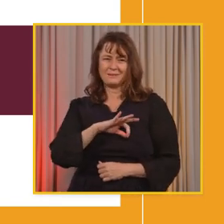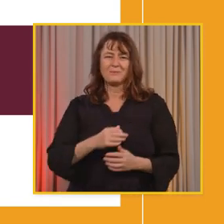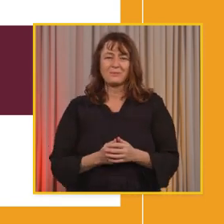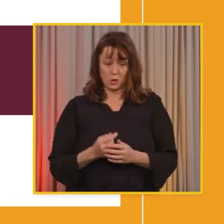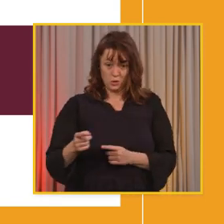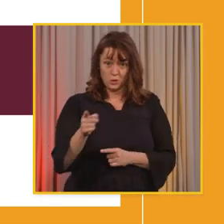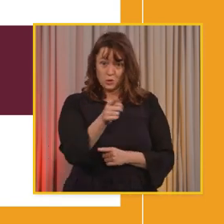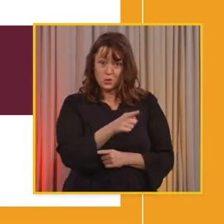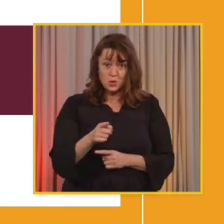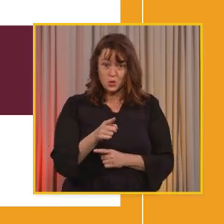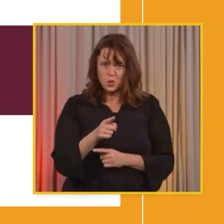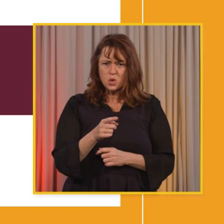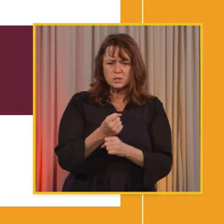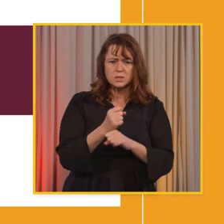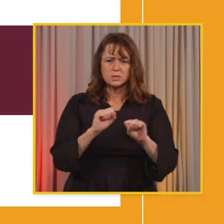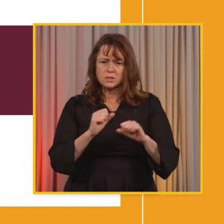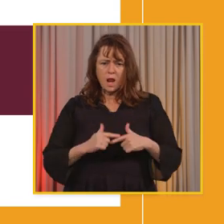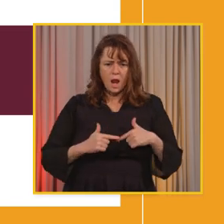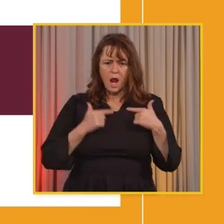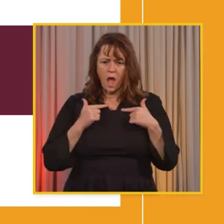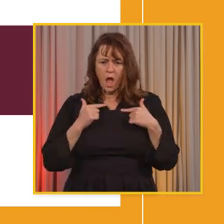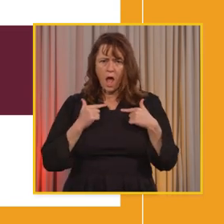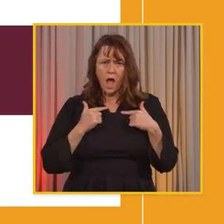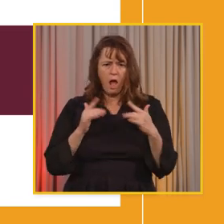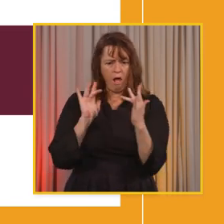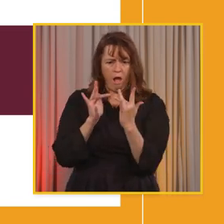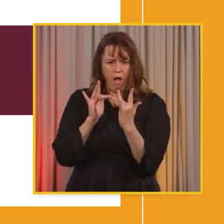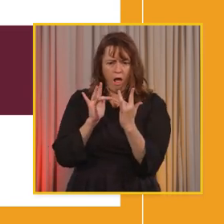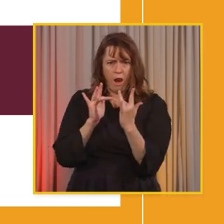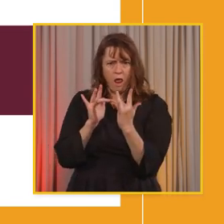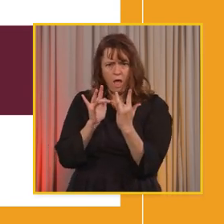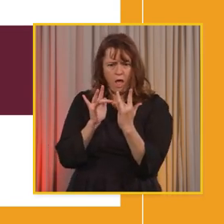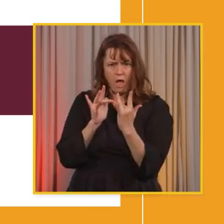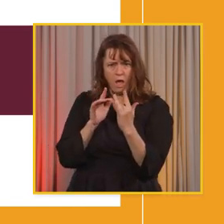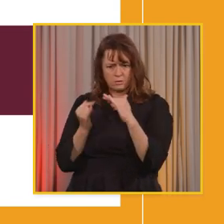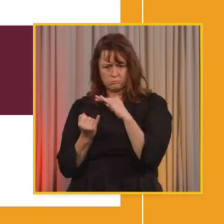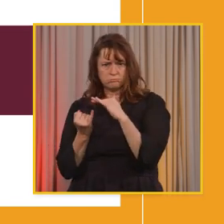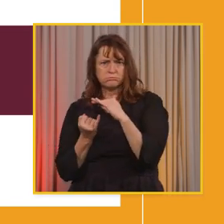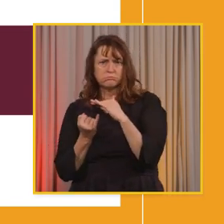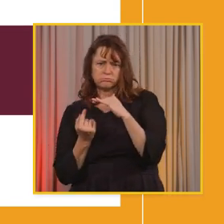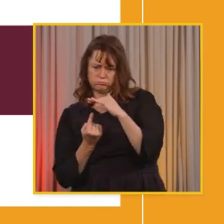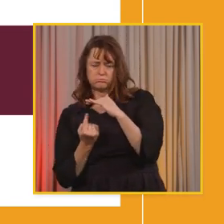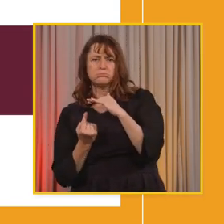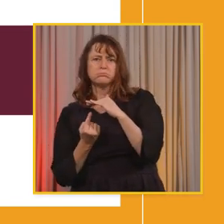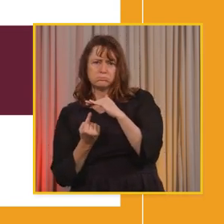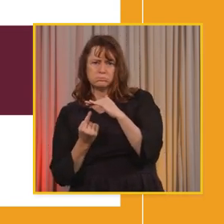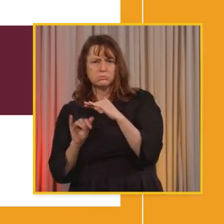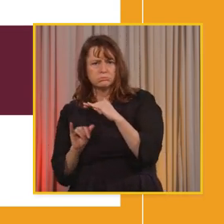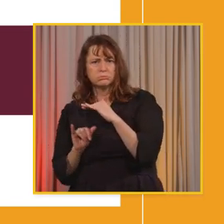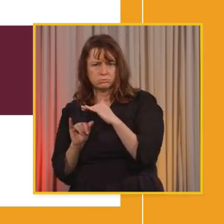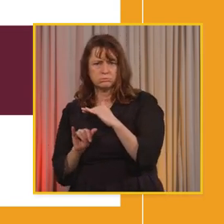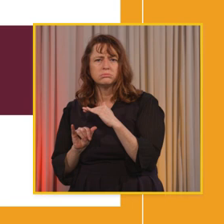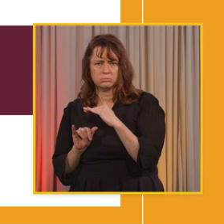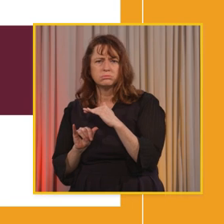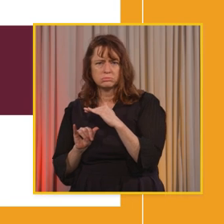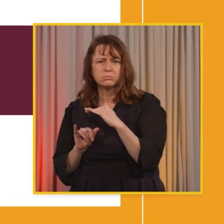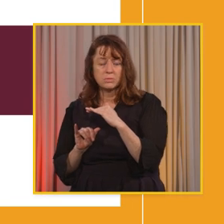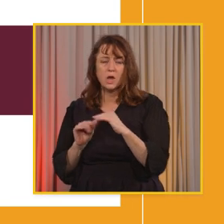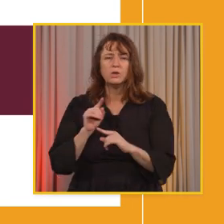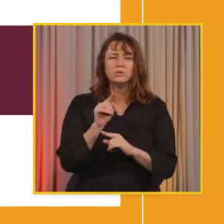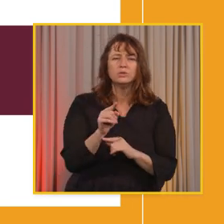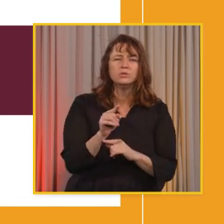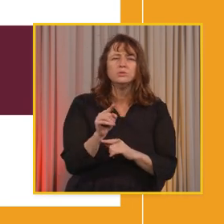completing your education online and sheltering in place. It would be easy to look back on this time and remember the anxiety, the